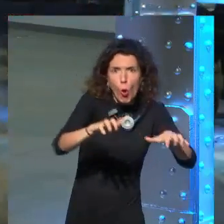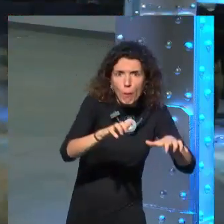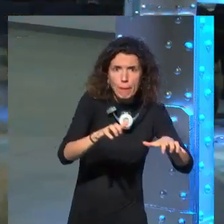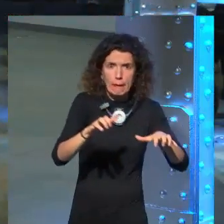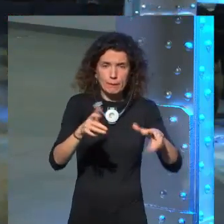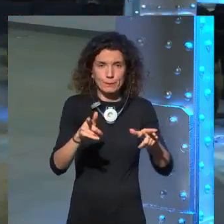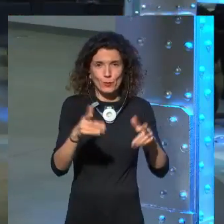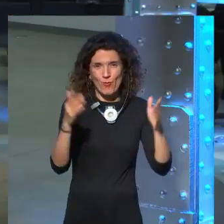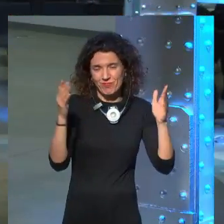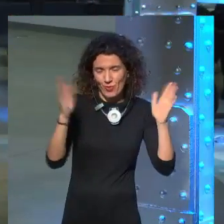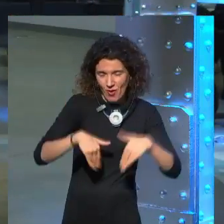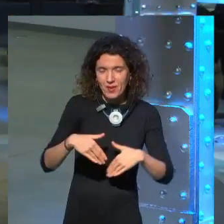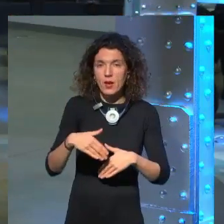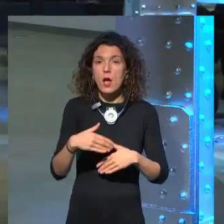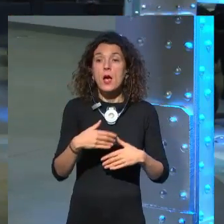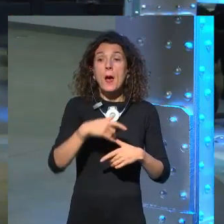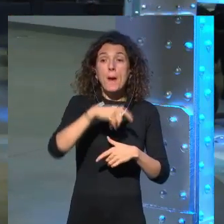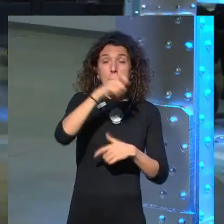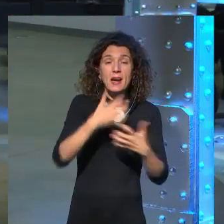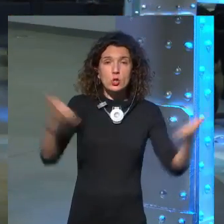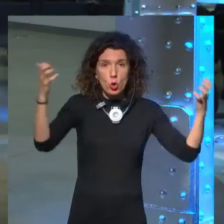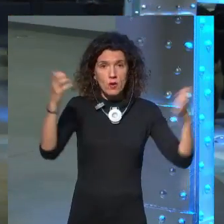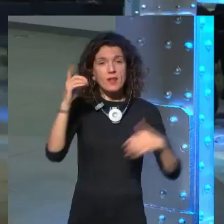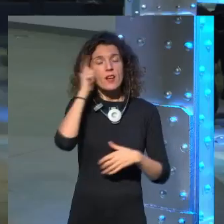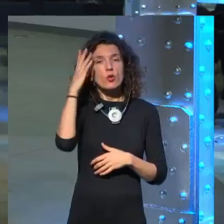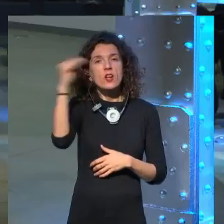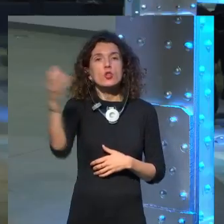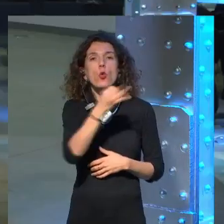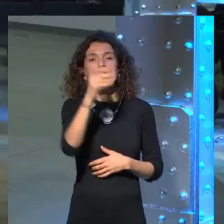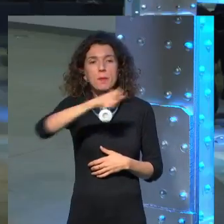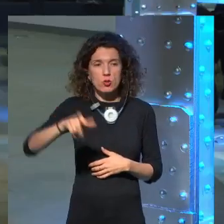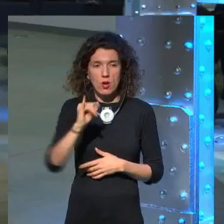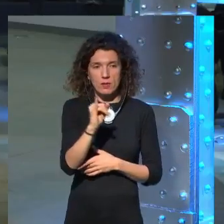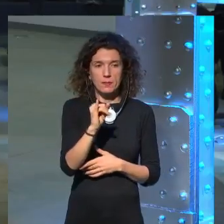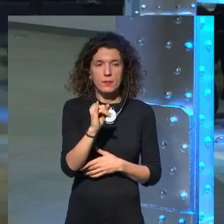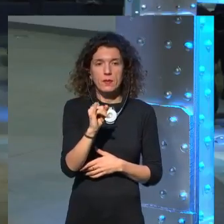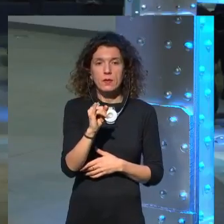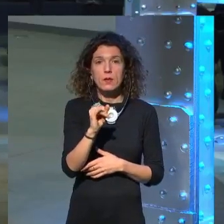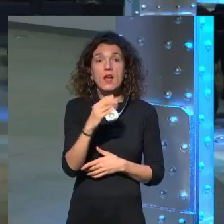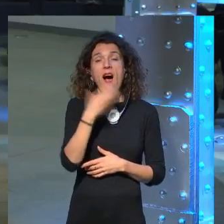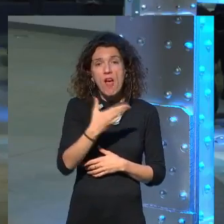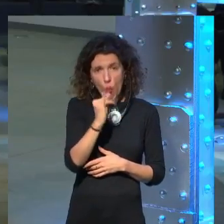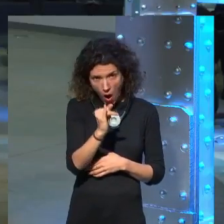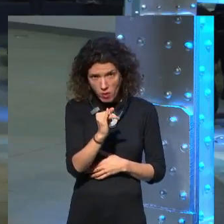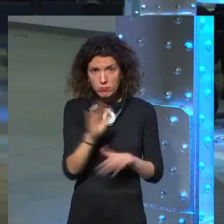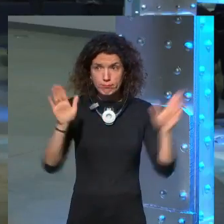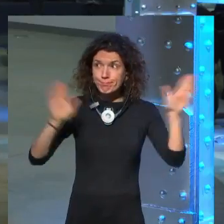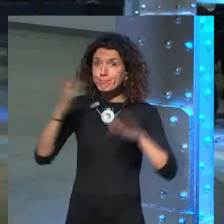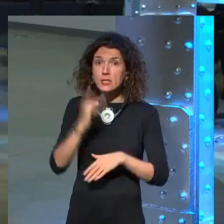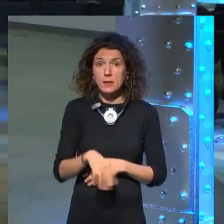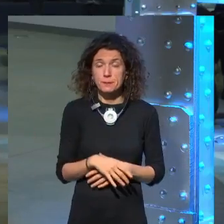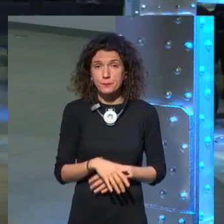think, you know, how many of you got smartphones in your pocket? The question is, you know, you've got an iPhone, let's put a hand up there, you